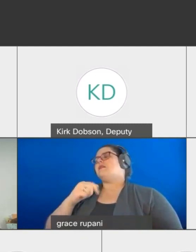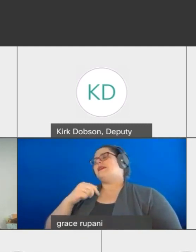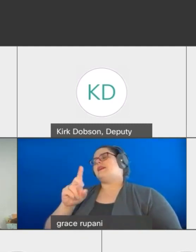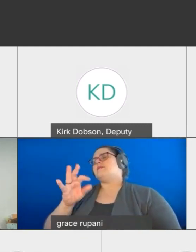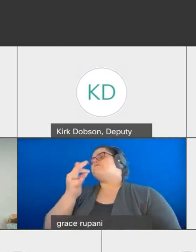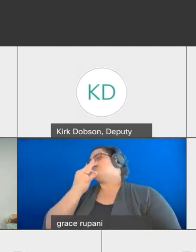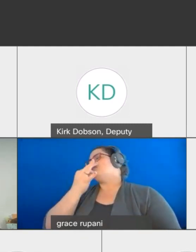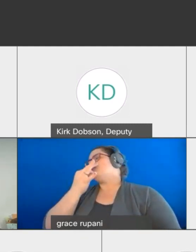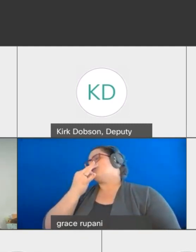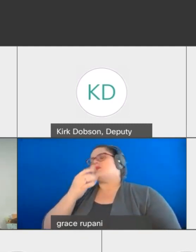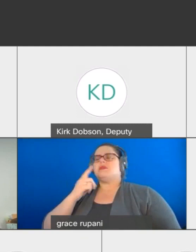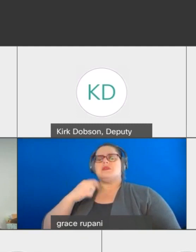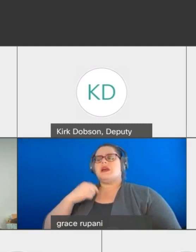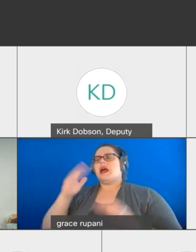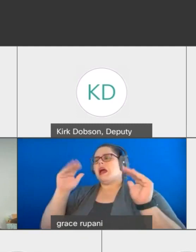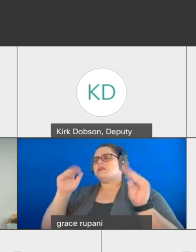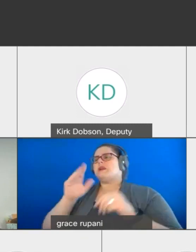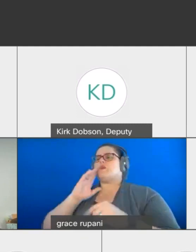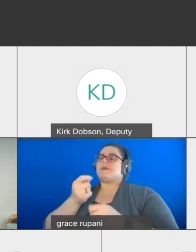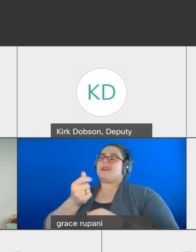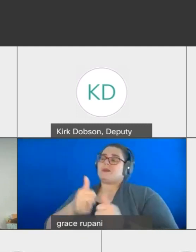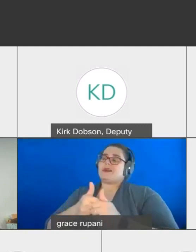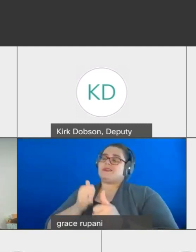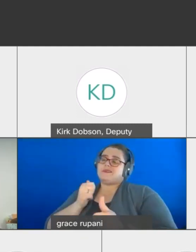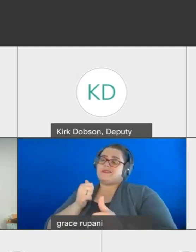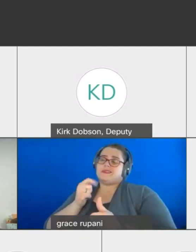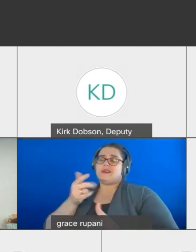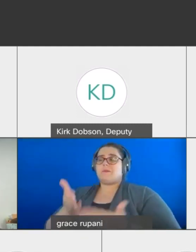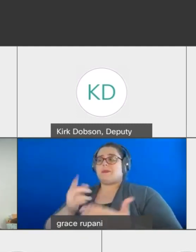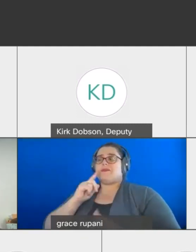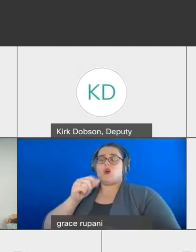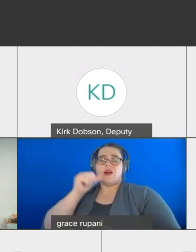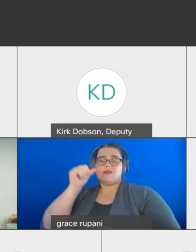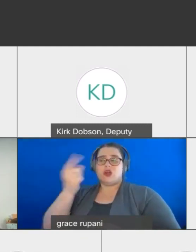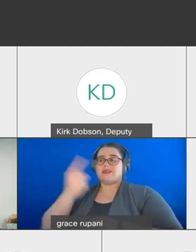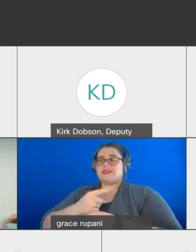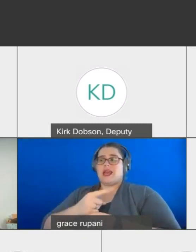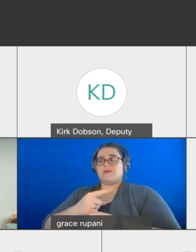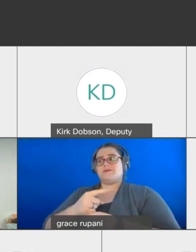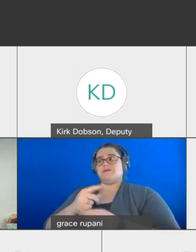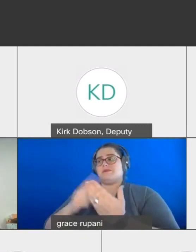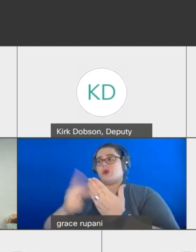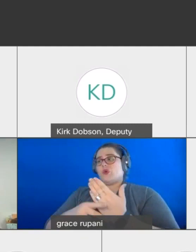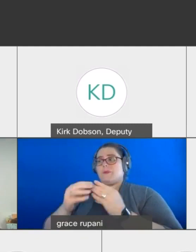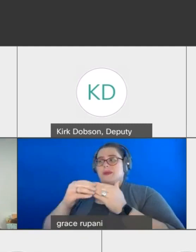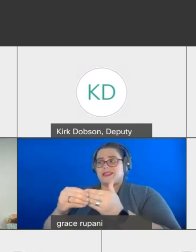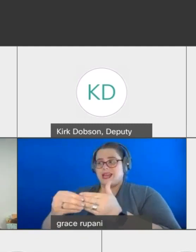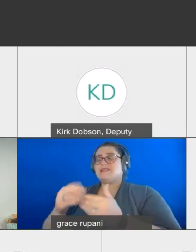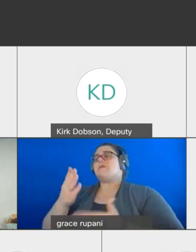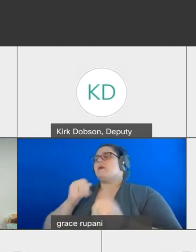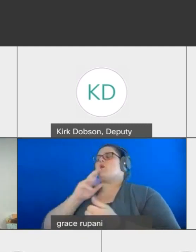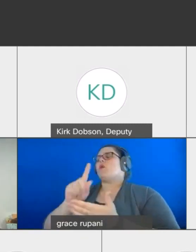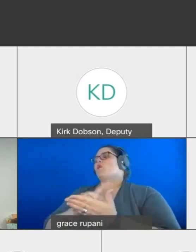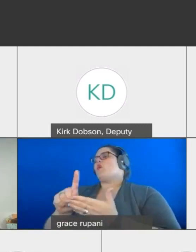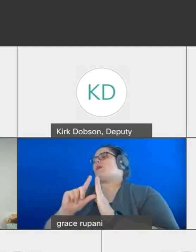day program guidance may lag a little bit, only maybe a week or so behind the rest of the guidance, but it's going